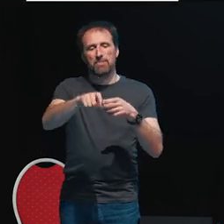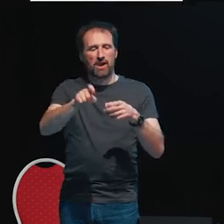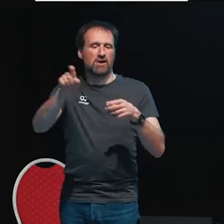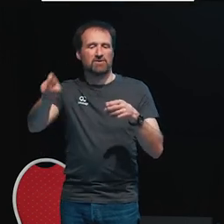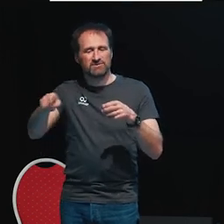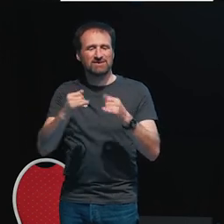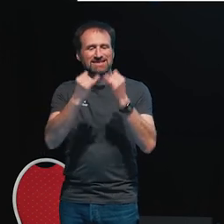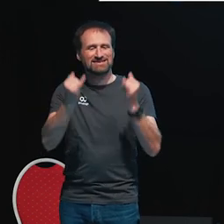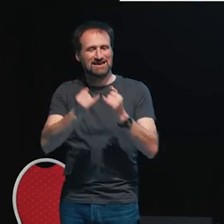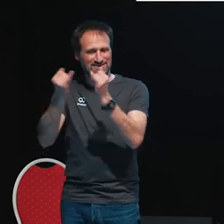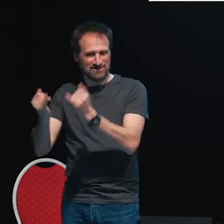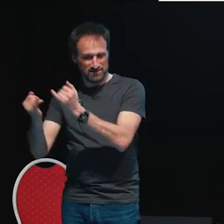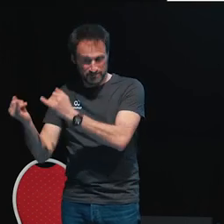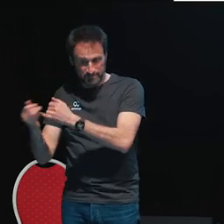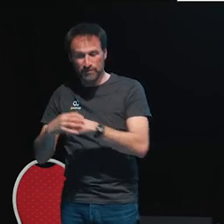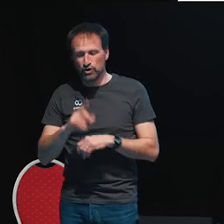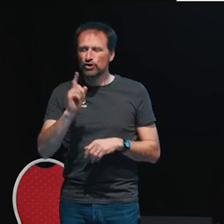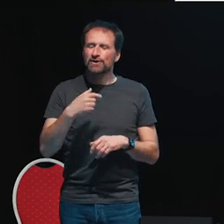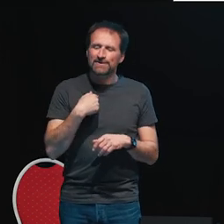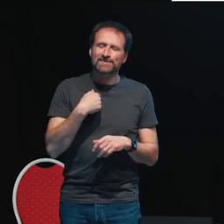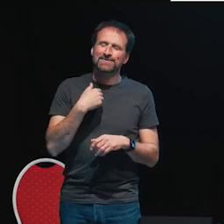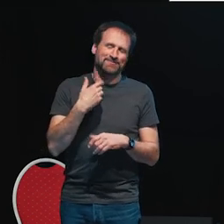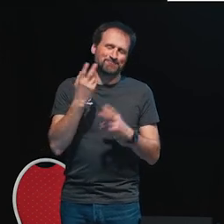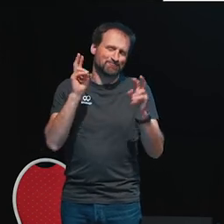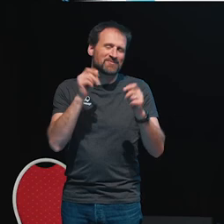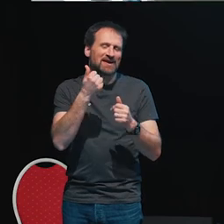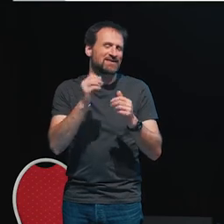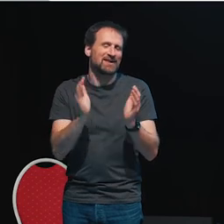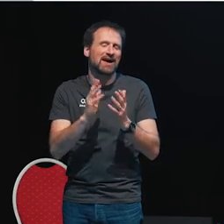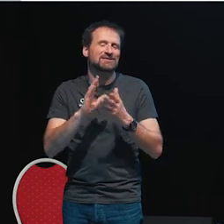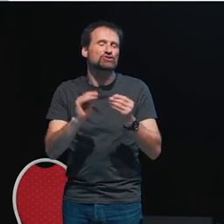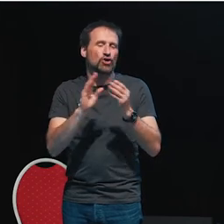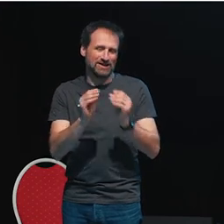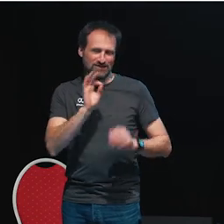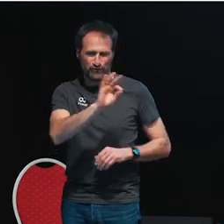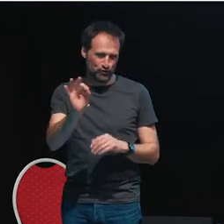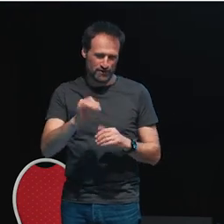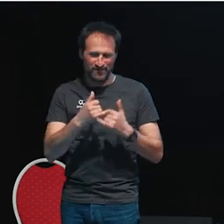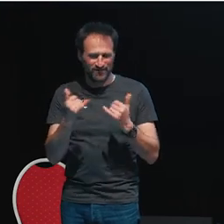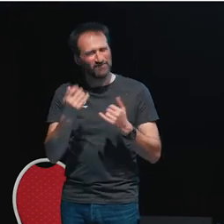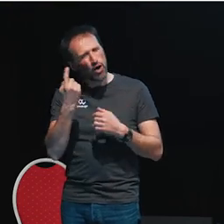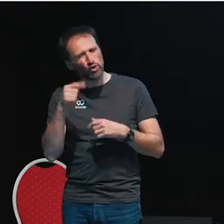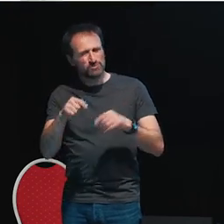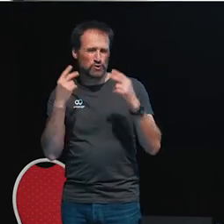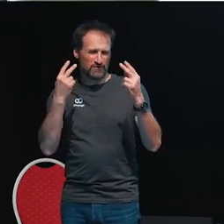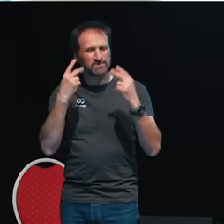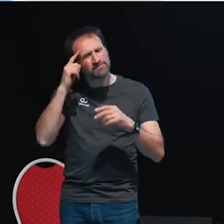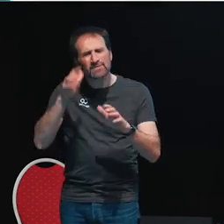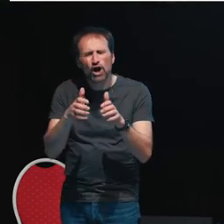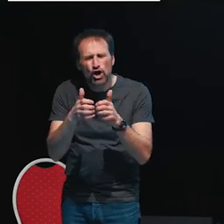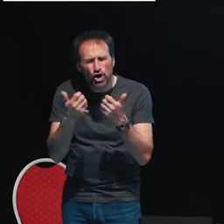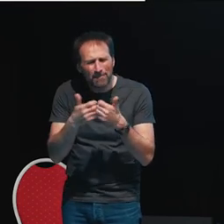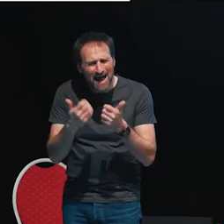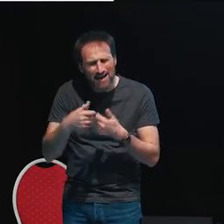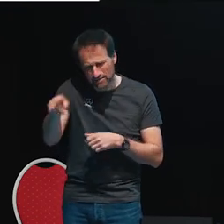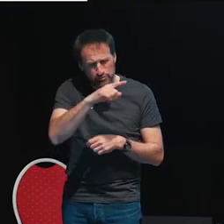story so that you see why these are all important. So the compiler, who has ever